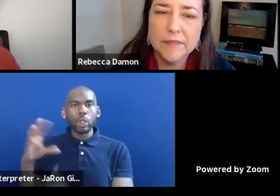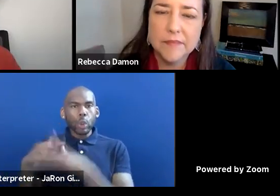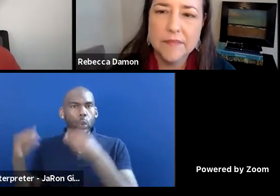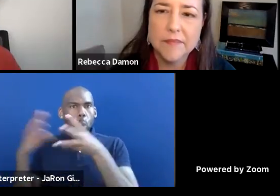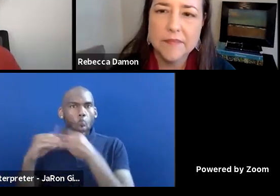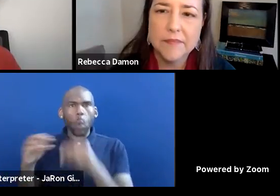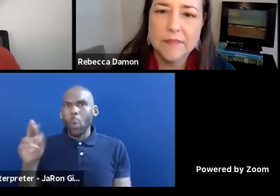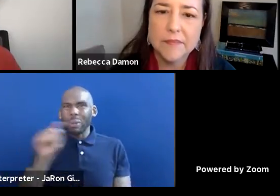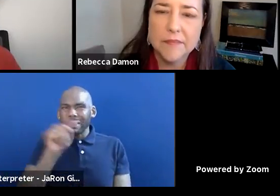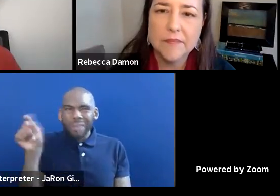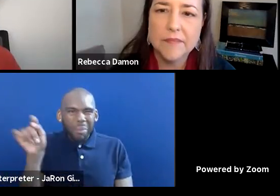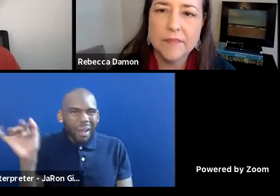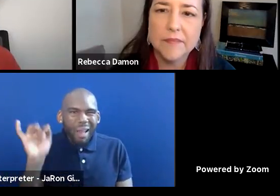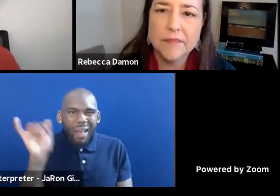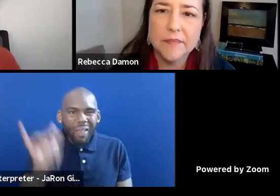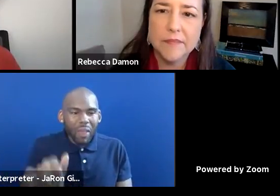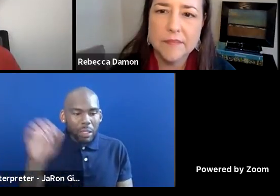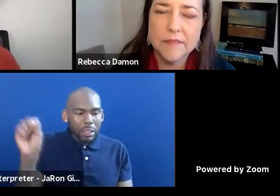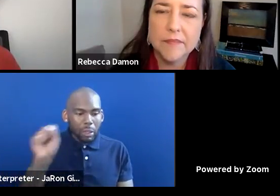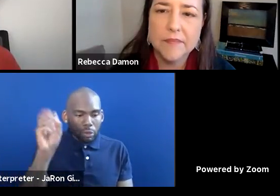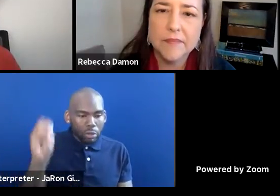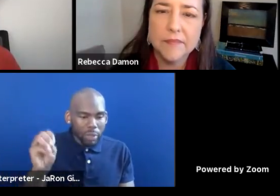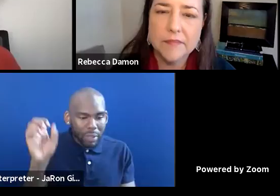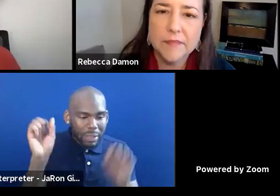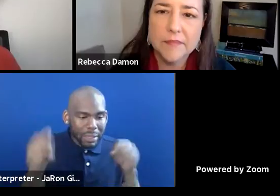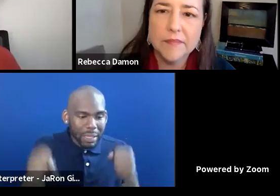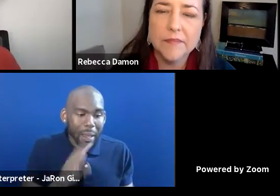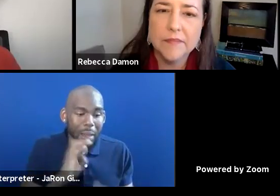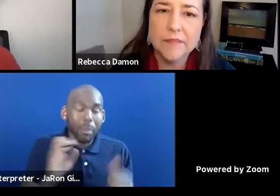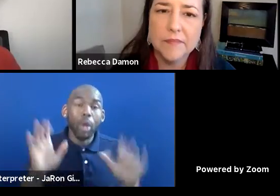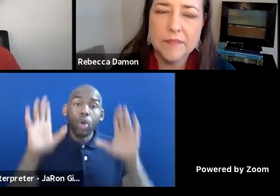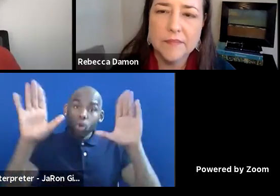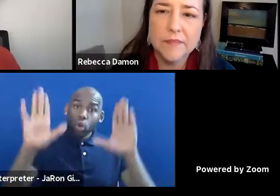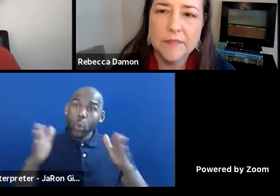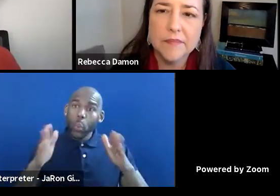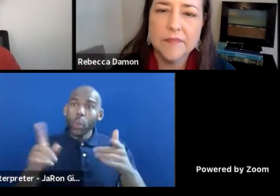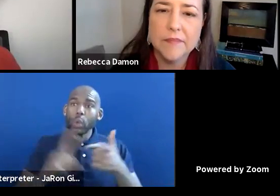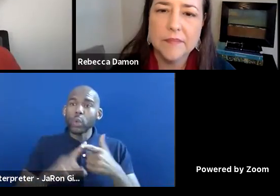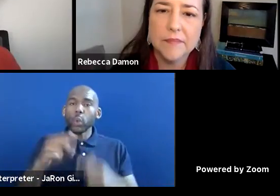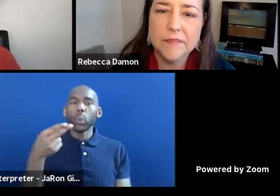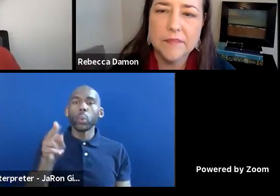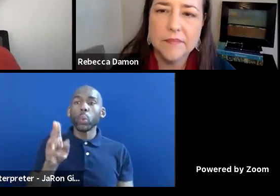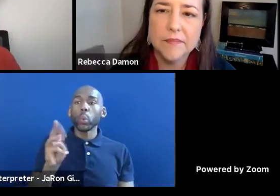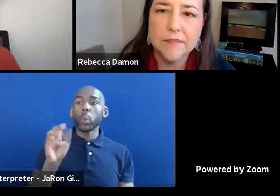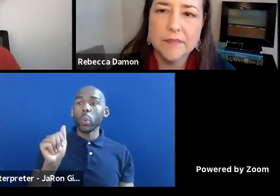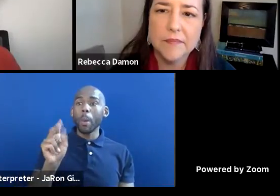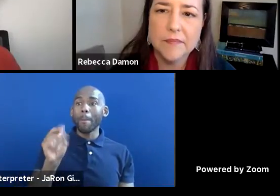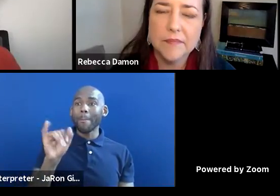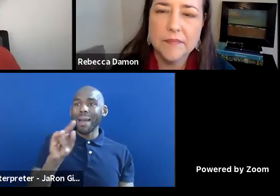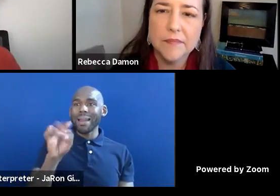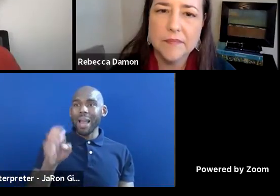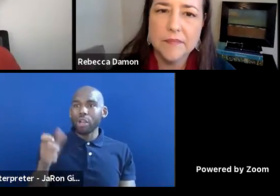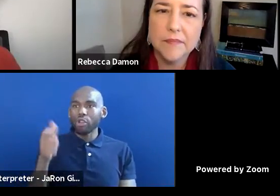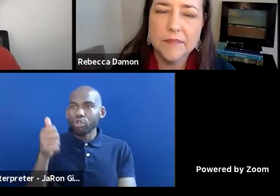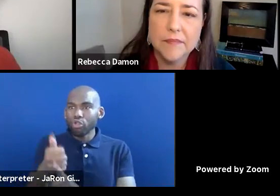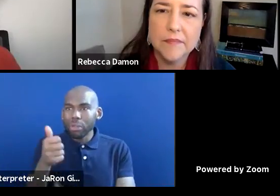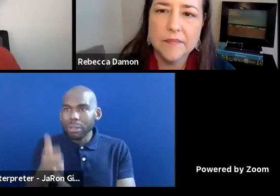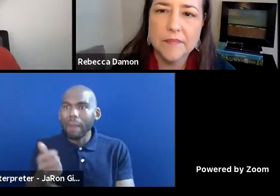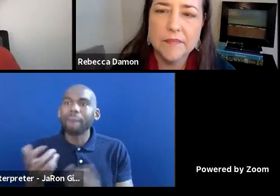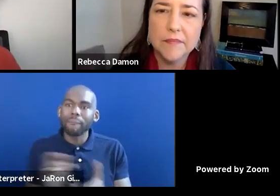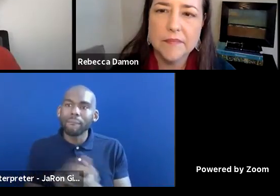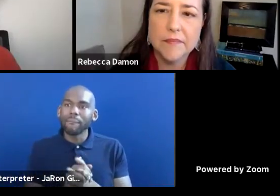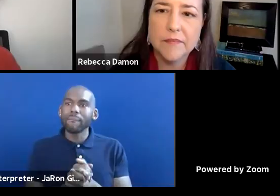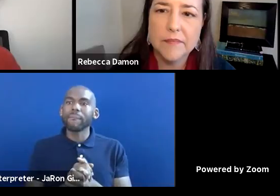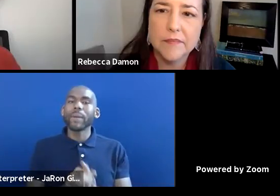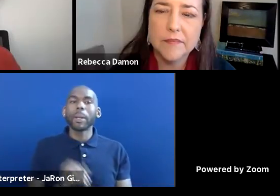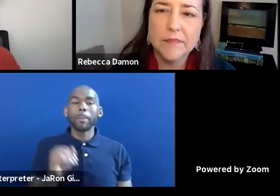So I think social media can be a great way to humanize yourself, because a lot of times I feel like when people take that stance as the